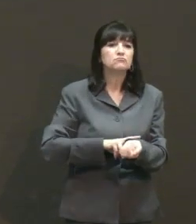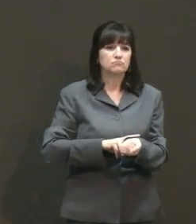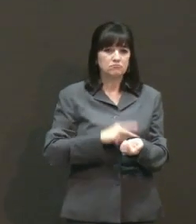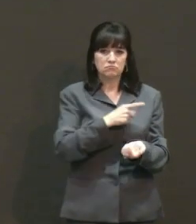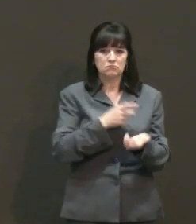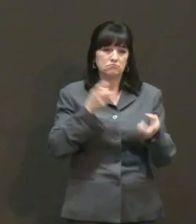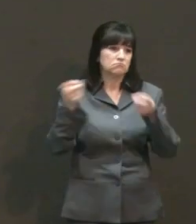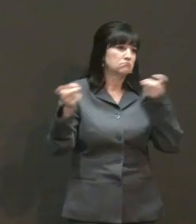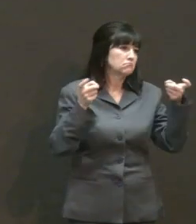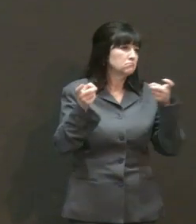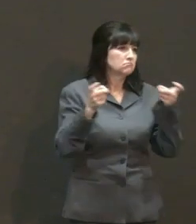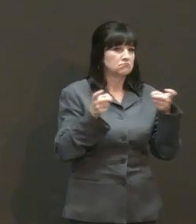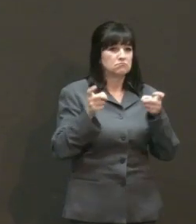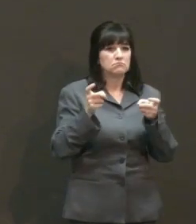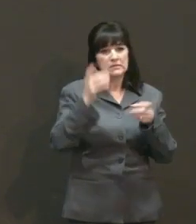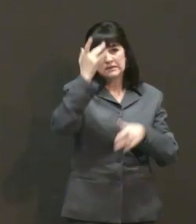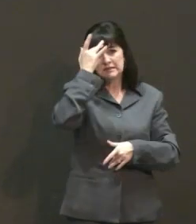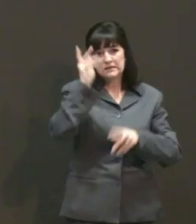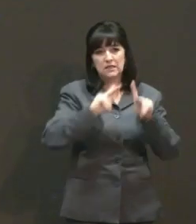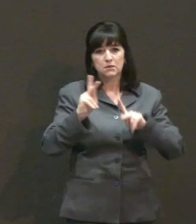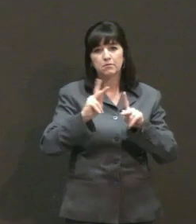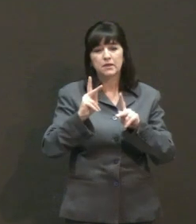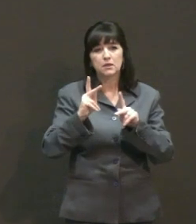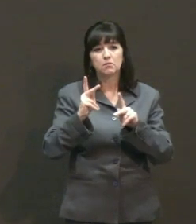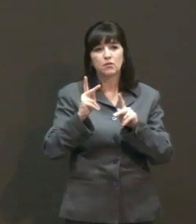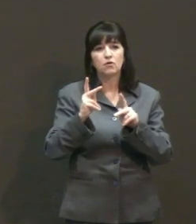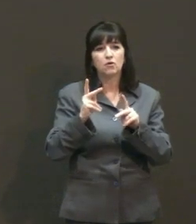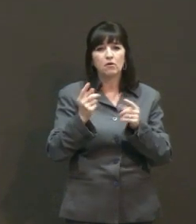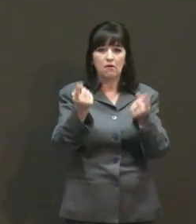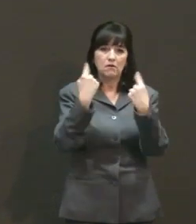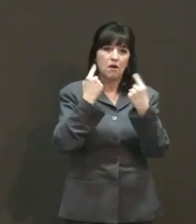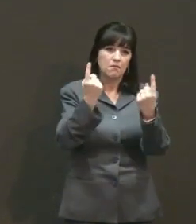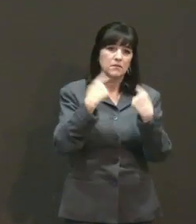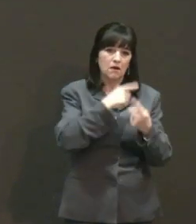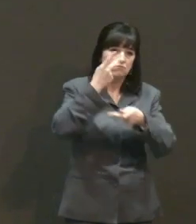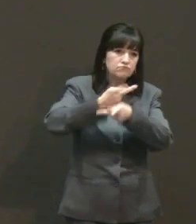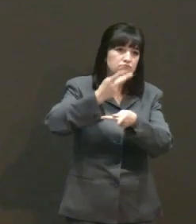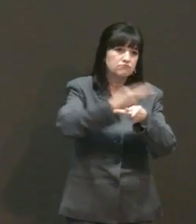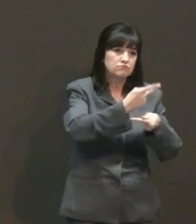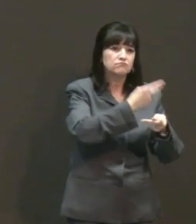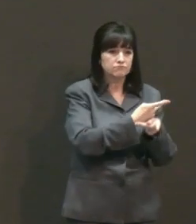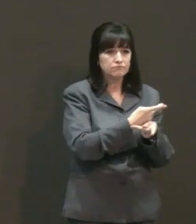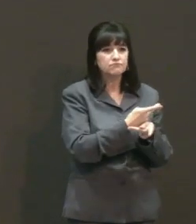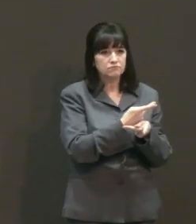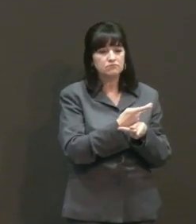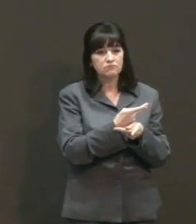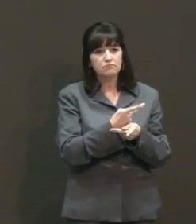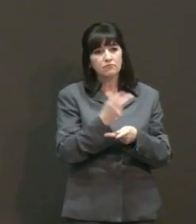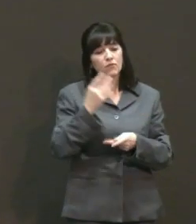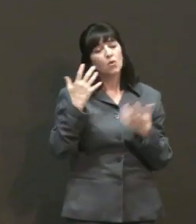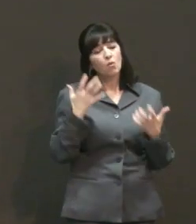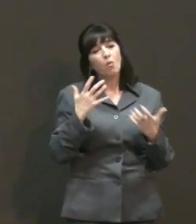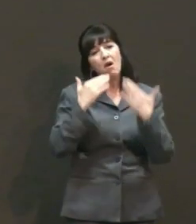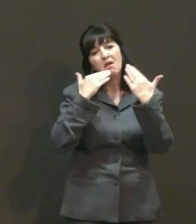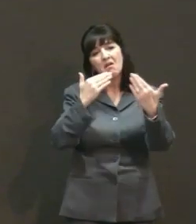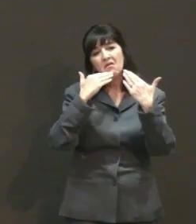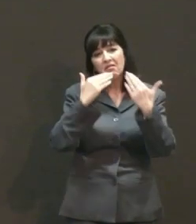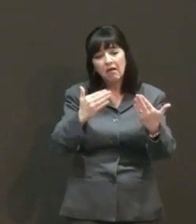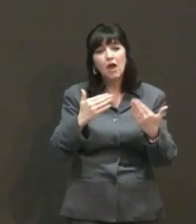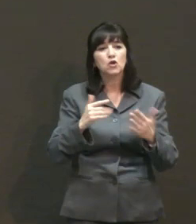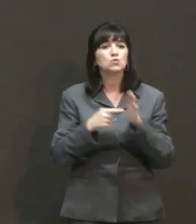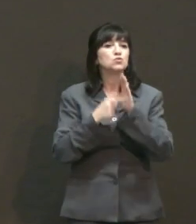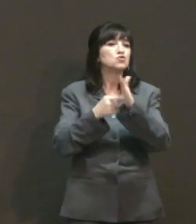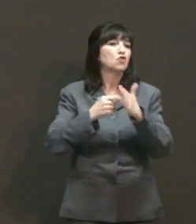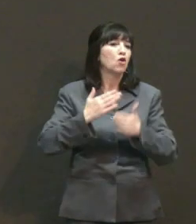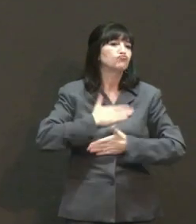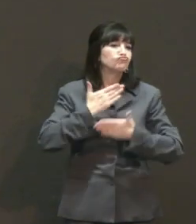everything we can to support them, and I think it is great here seeing the our public safety partners in Sussex County to show some outreach to them as well and